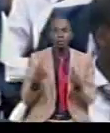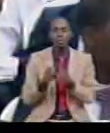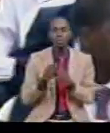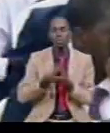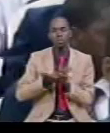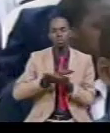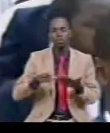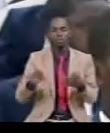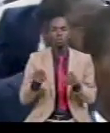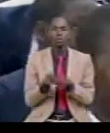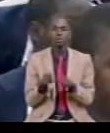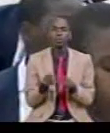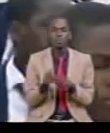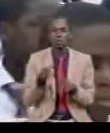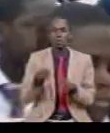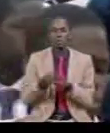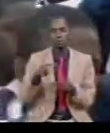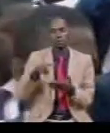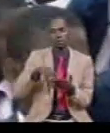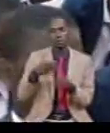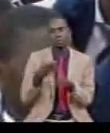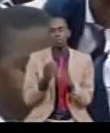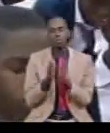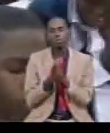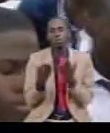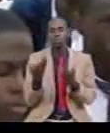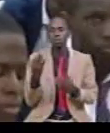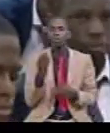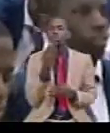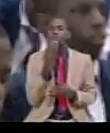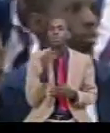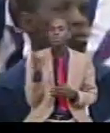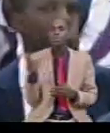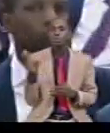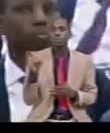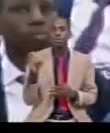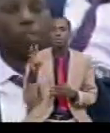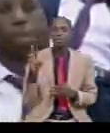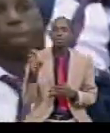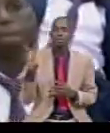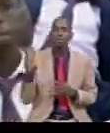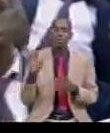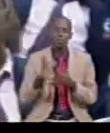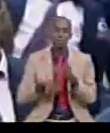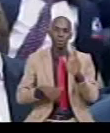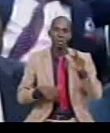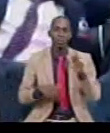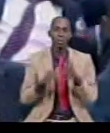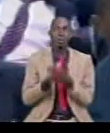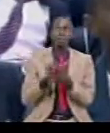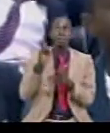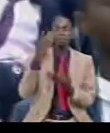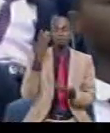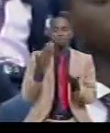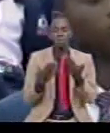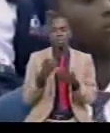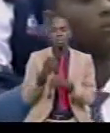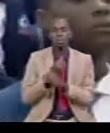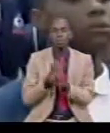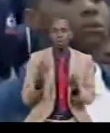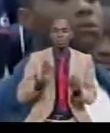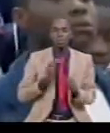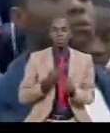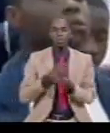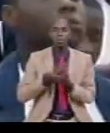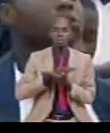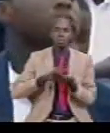we've read from the book of Hebrews chapter 13, that he might save us, sanctify us through his own blood. So